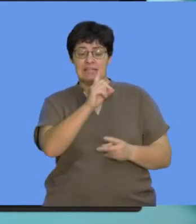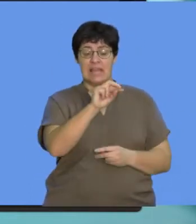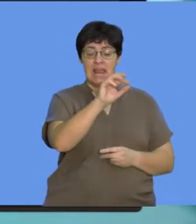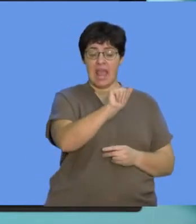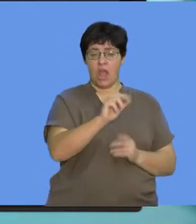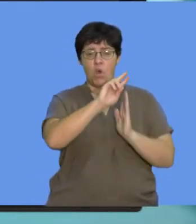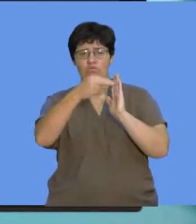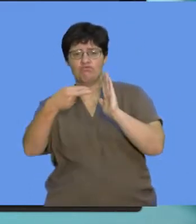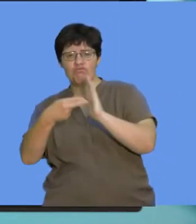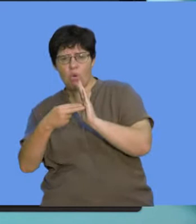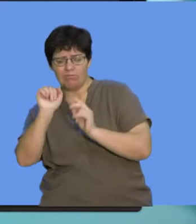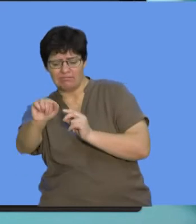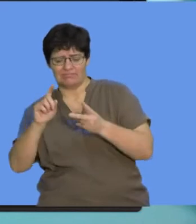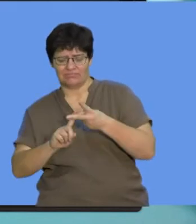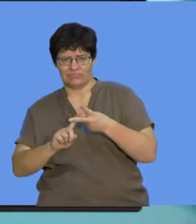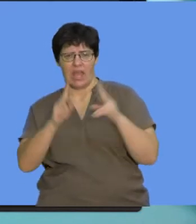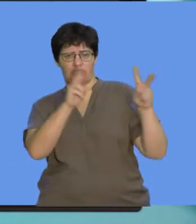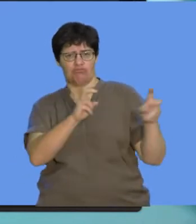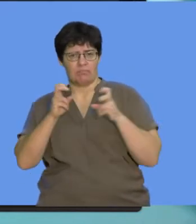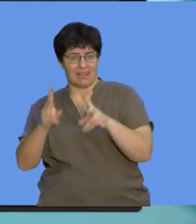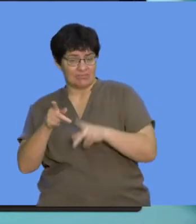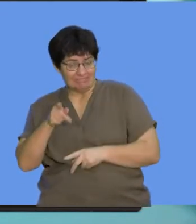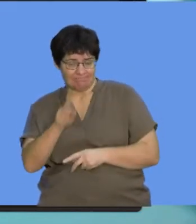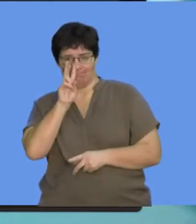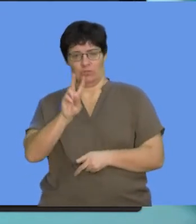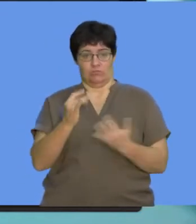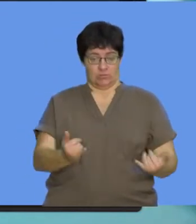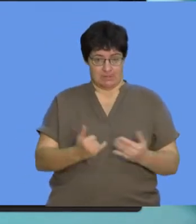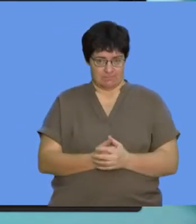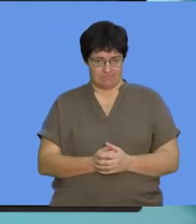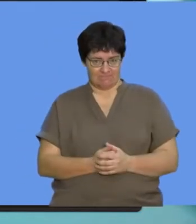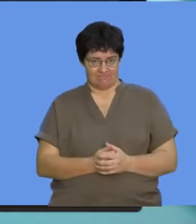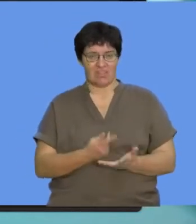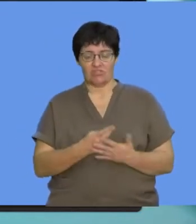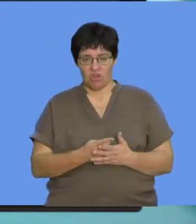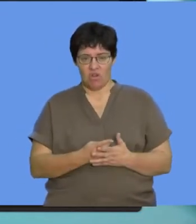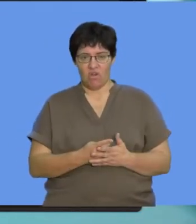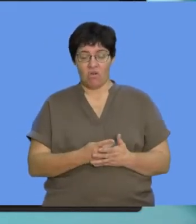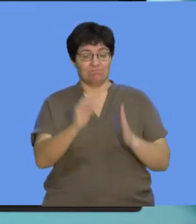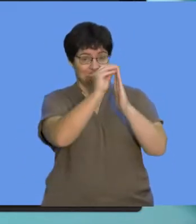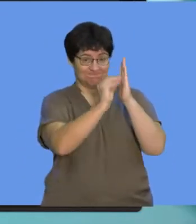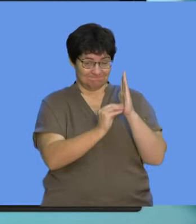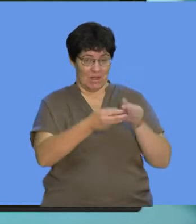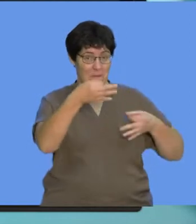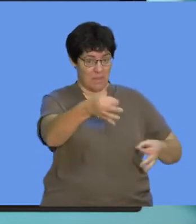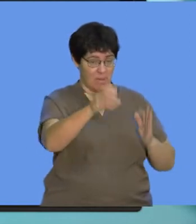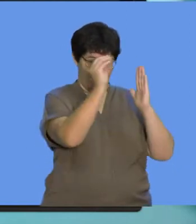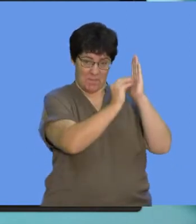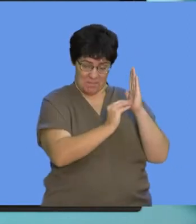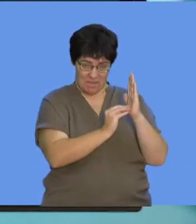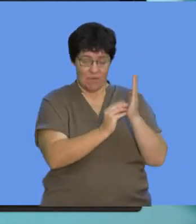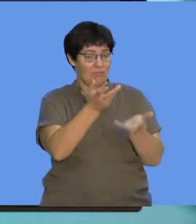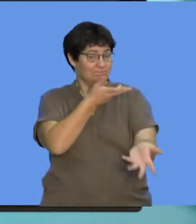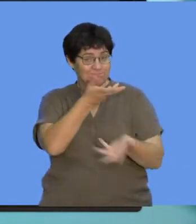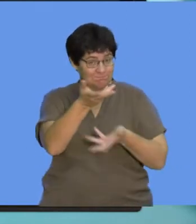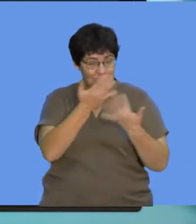and replication. There's a lot that we need to discuss today. So let's get out those notepads. Let's try and engage with the content. And I'm hoping